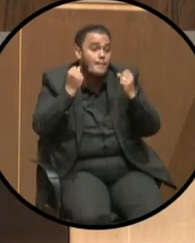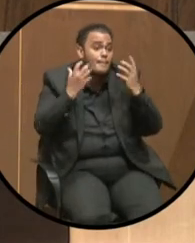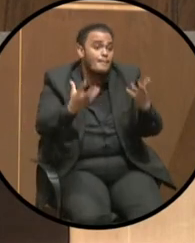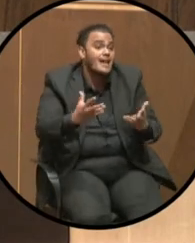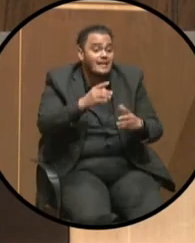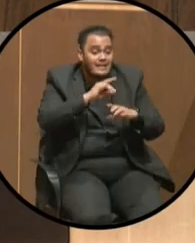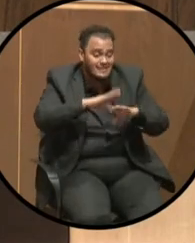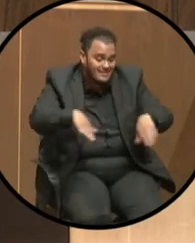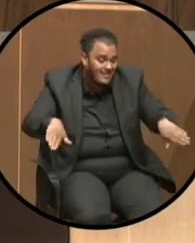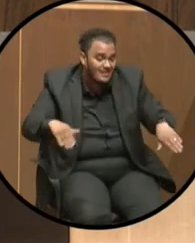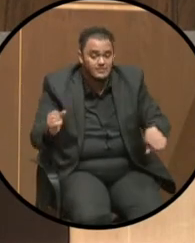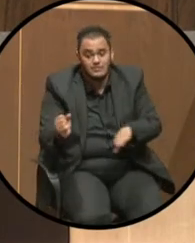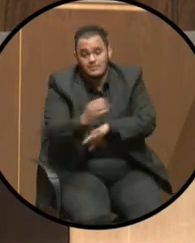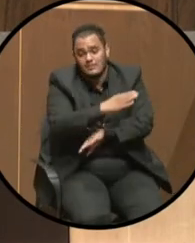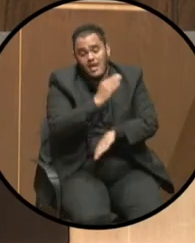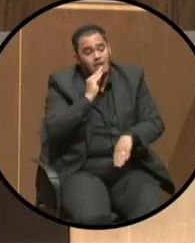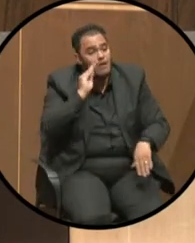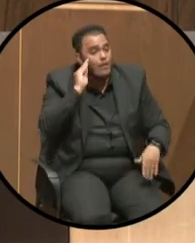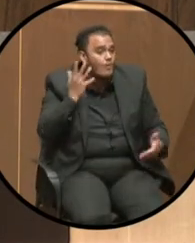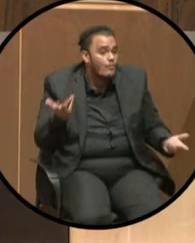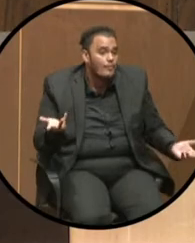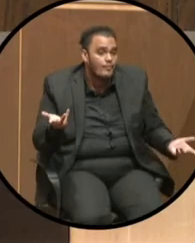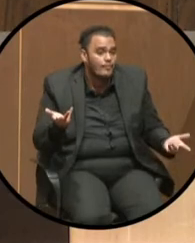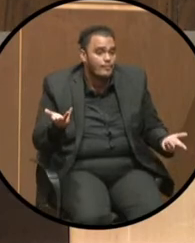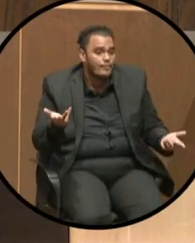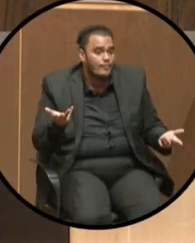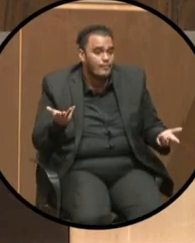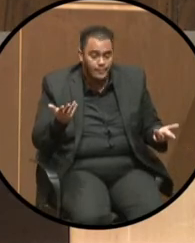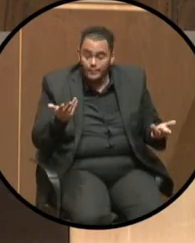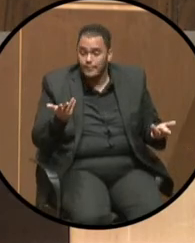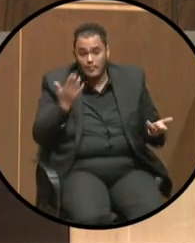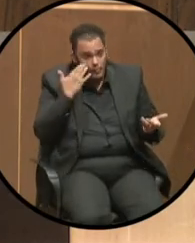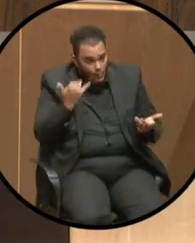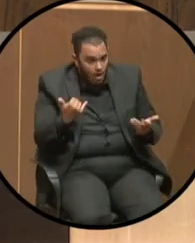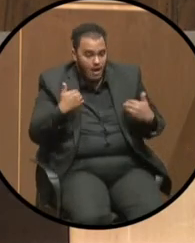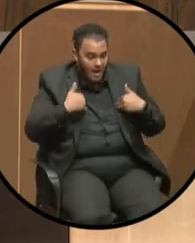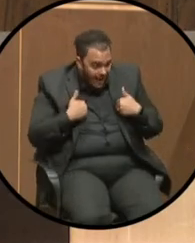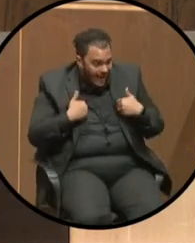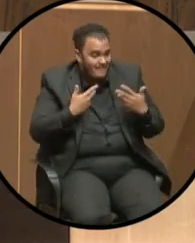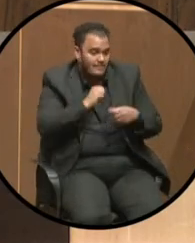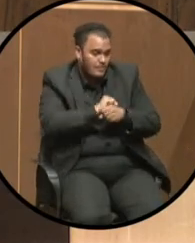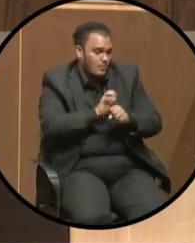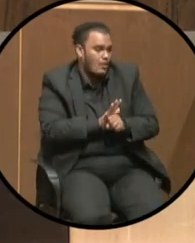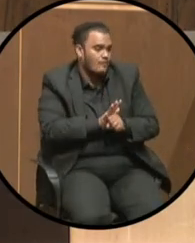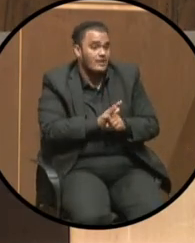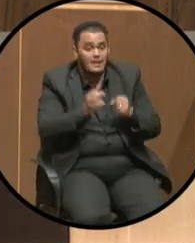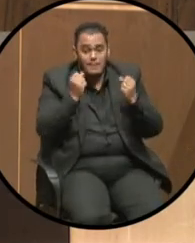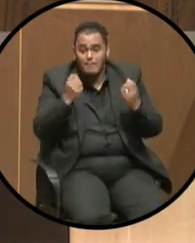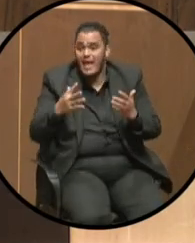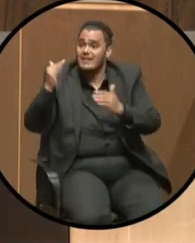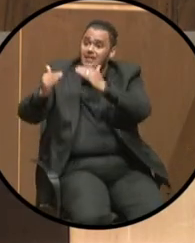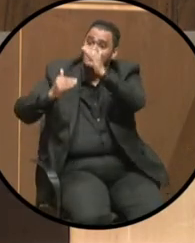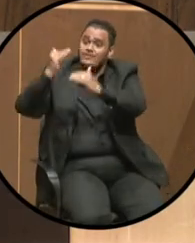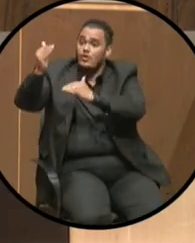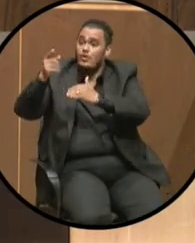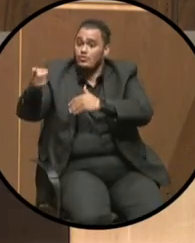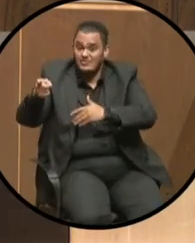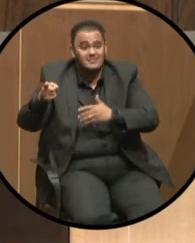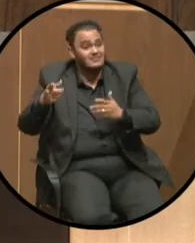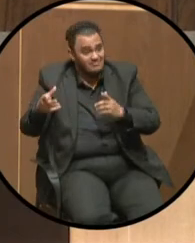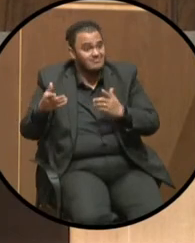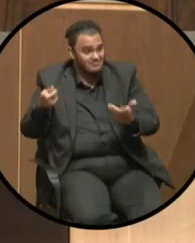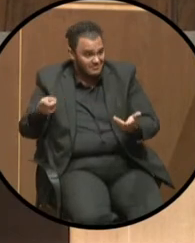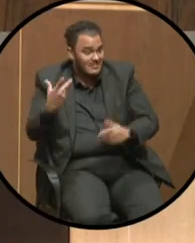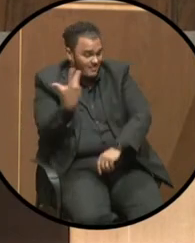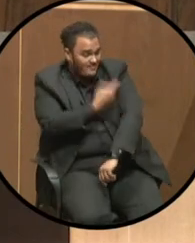with COVID. And even the adults at the camp who were each vaccinated, many of them still got COVID, including